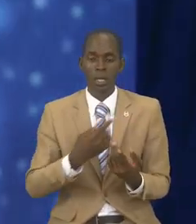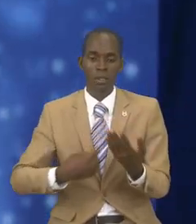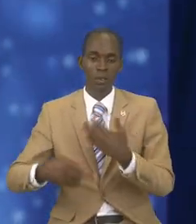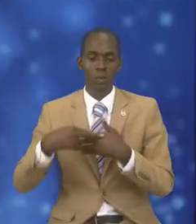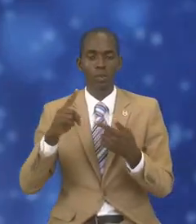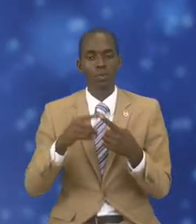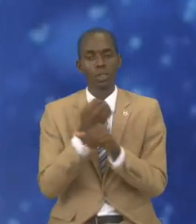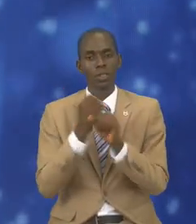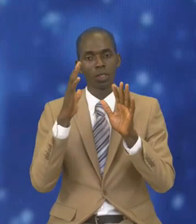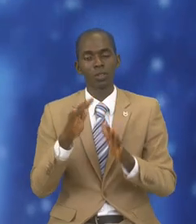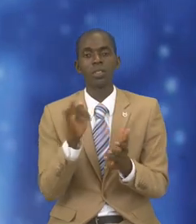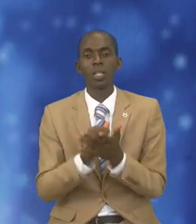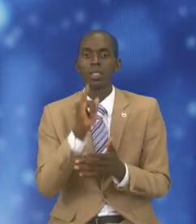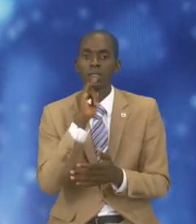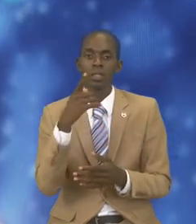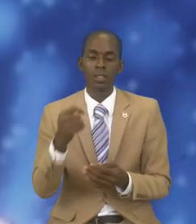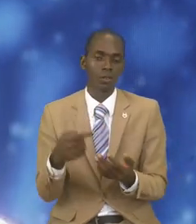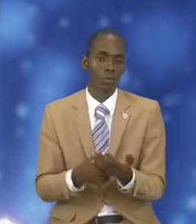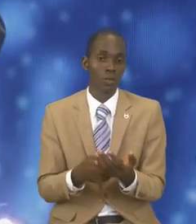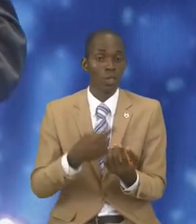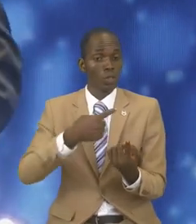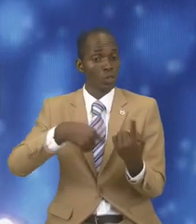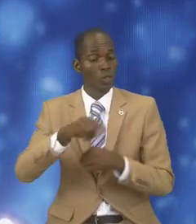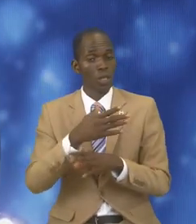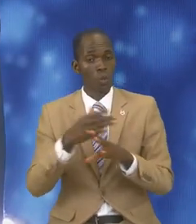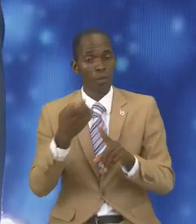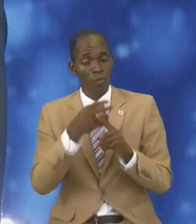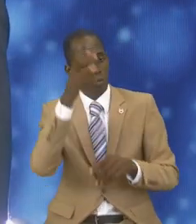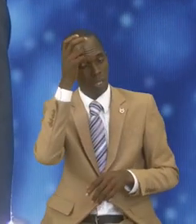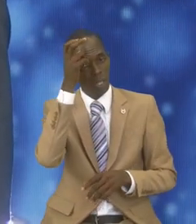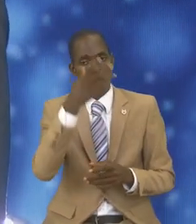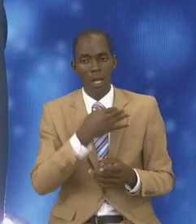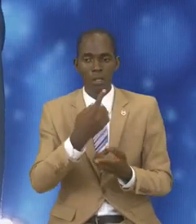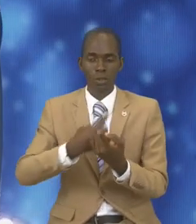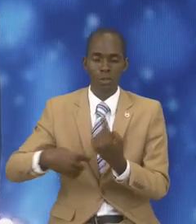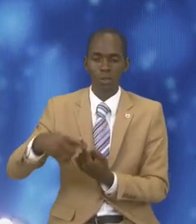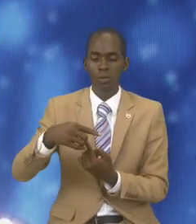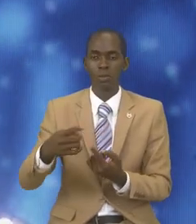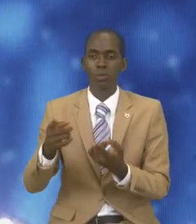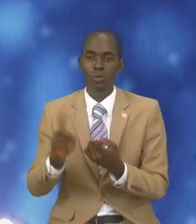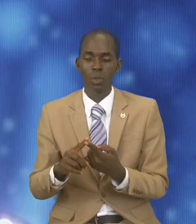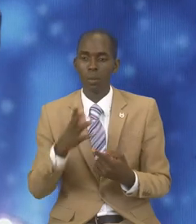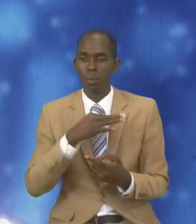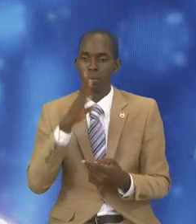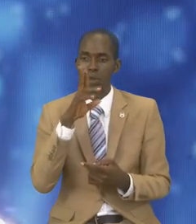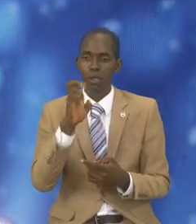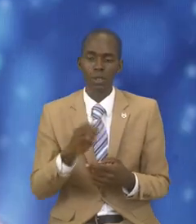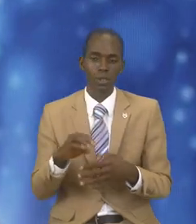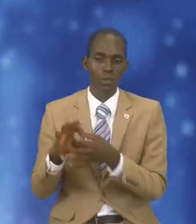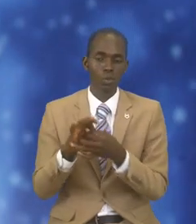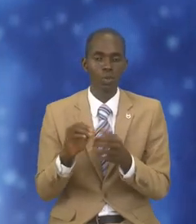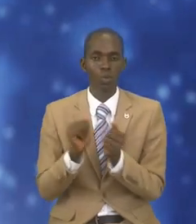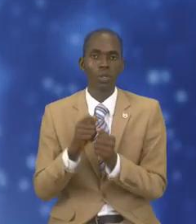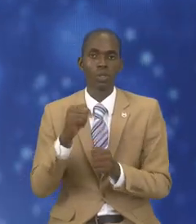the gospel. What's the gospel? Turn away from Satan and turn and be reconciled unto the Almighty God. That's the